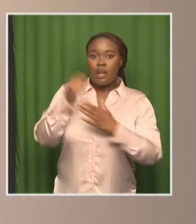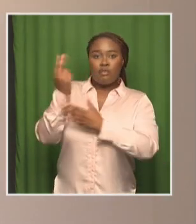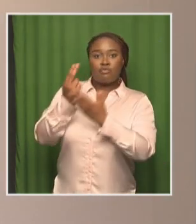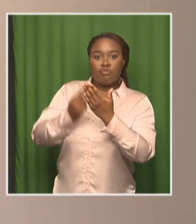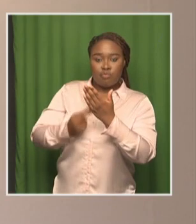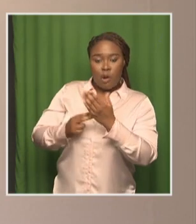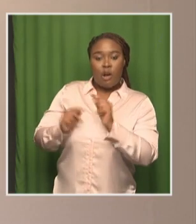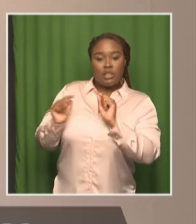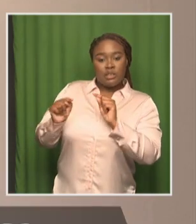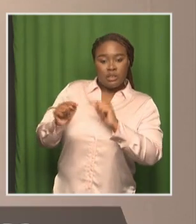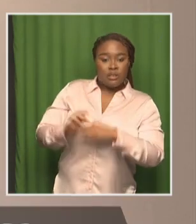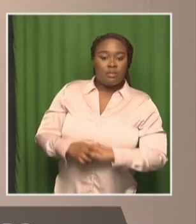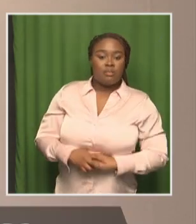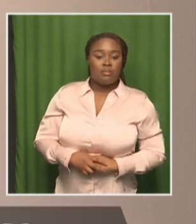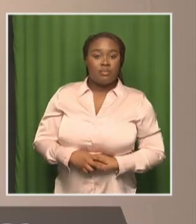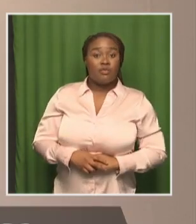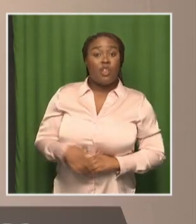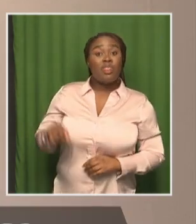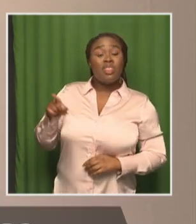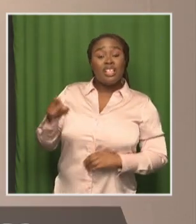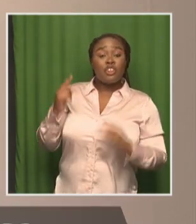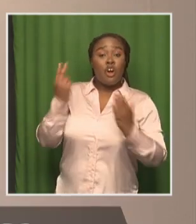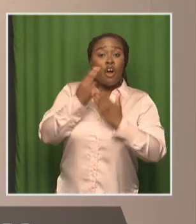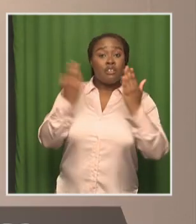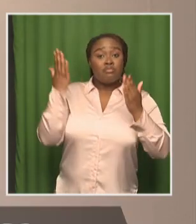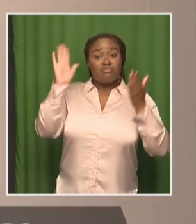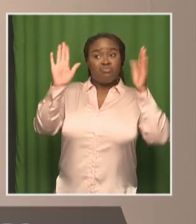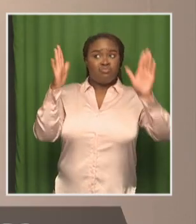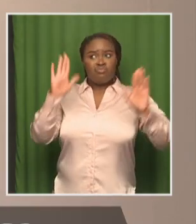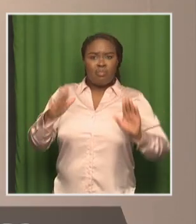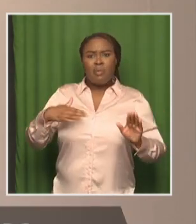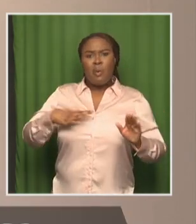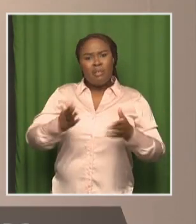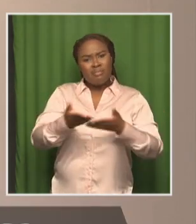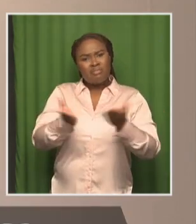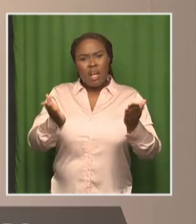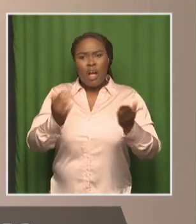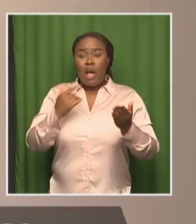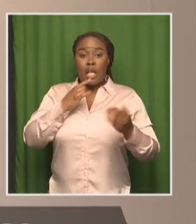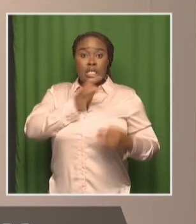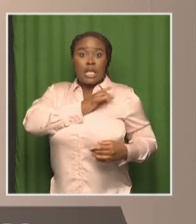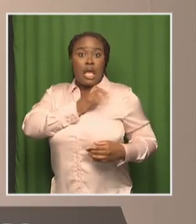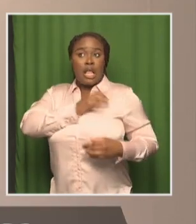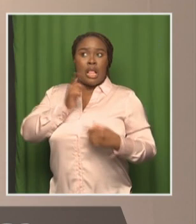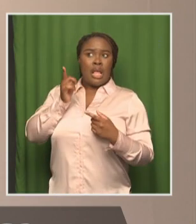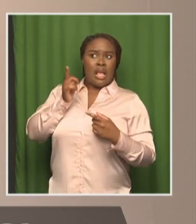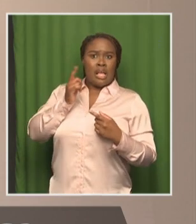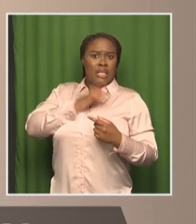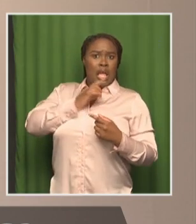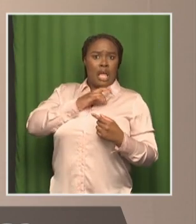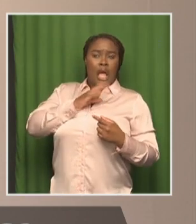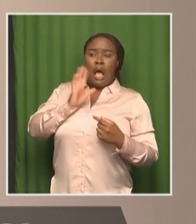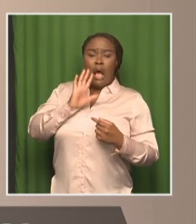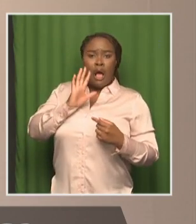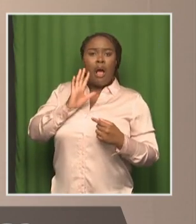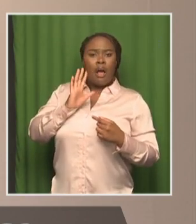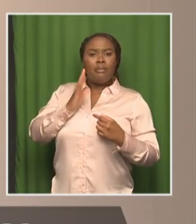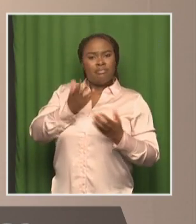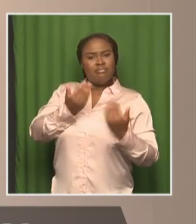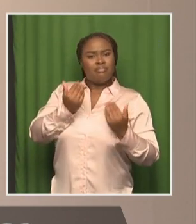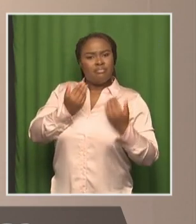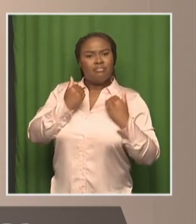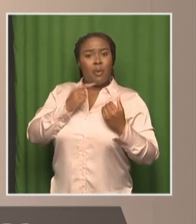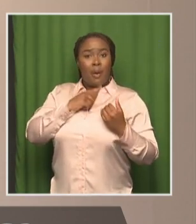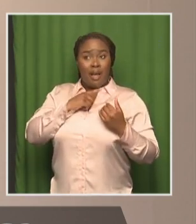arithmetic, it's for me to allow people not to fear my medium, because not everybody knows that there